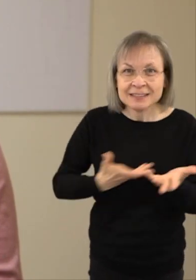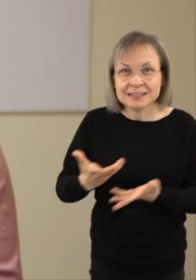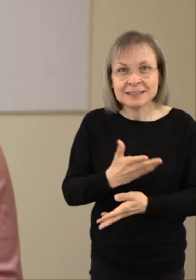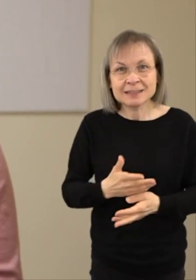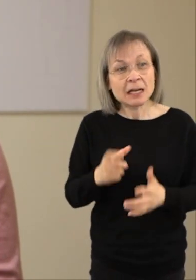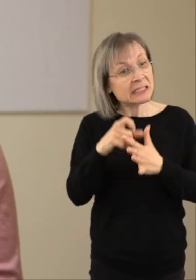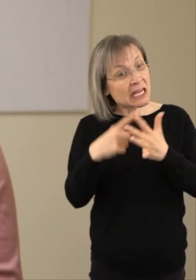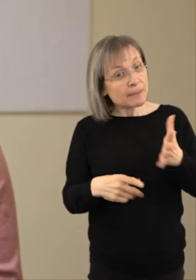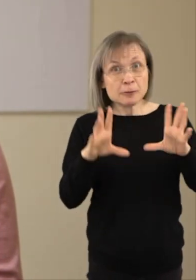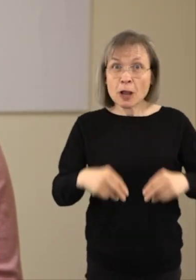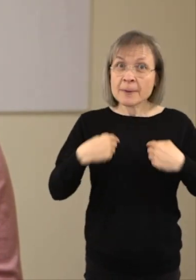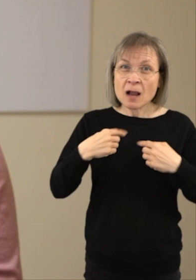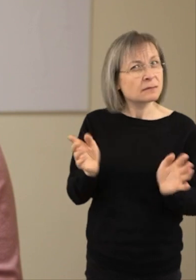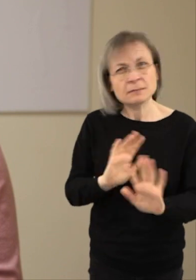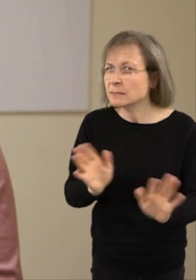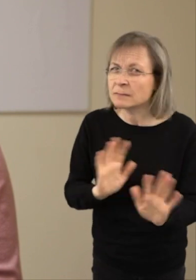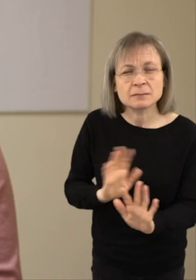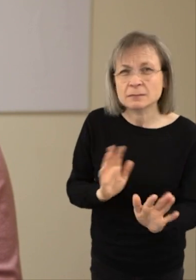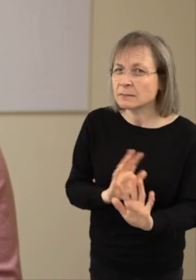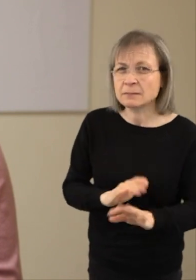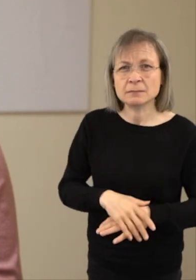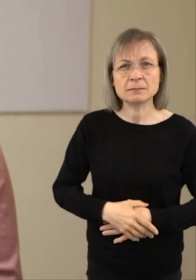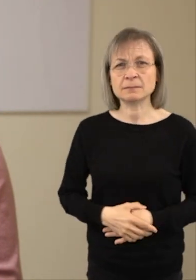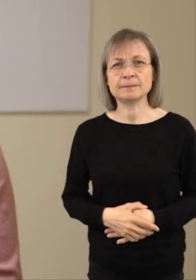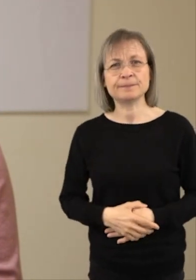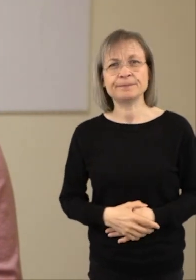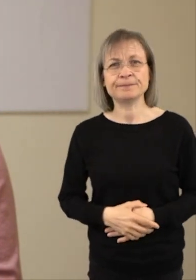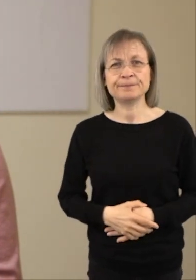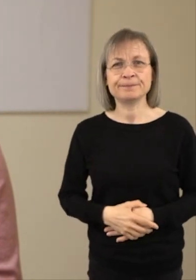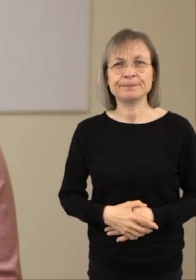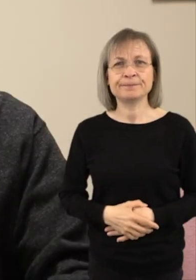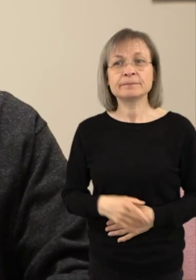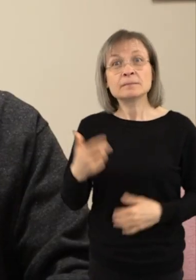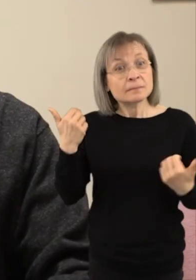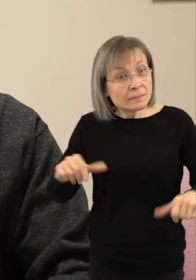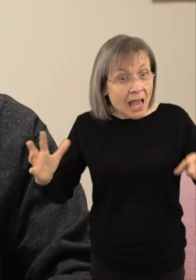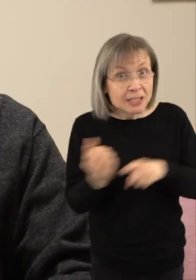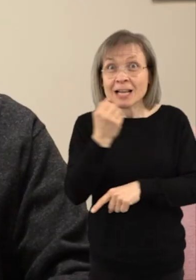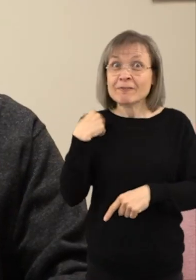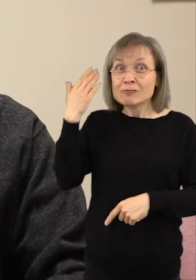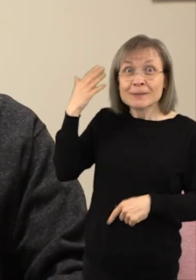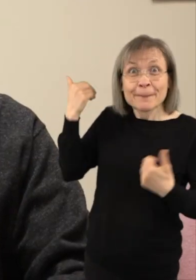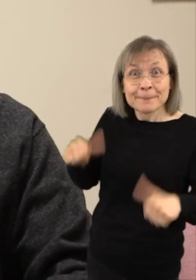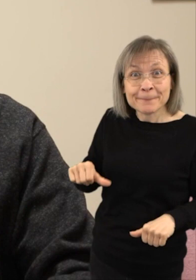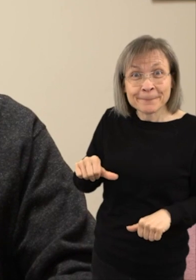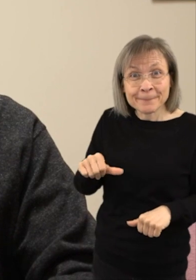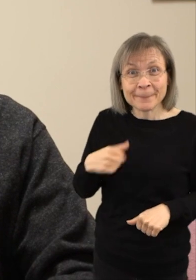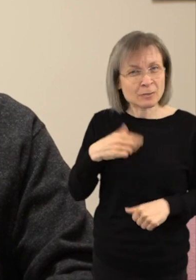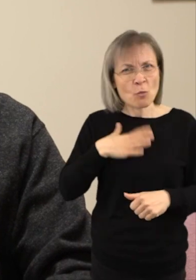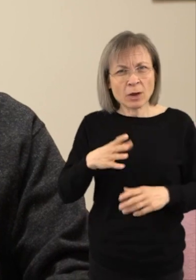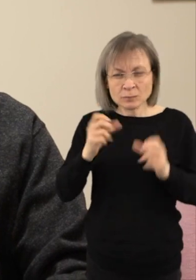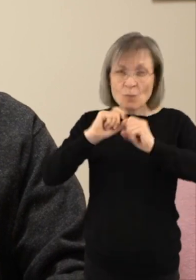And not let our disability stand in our way. And when we achieve that dream,